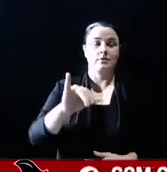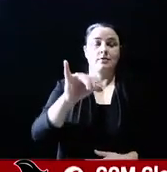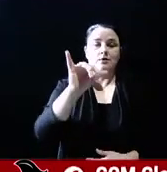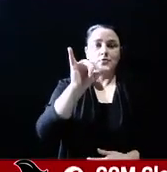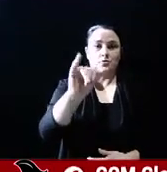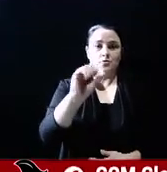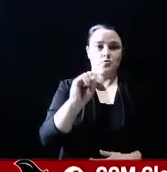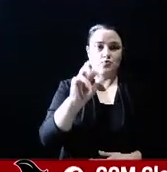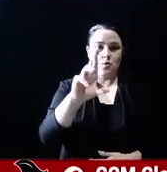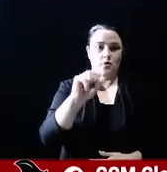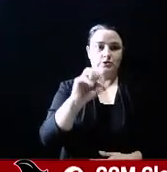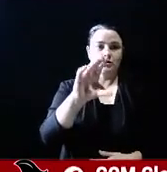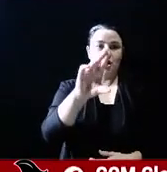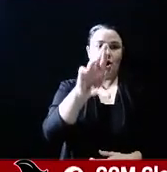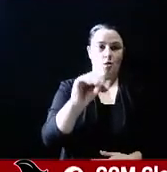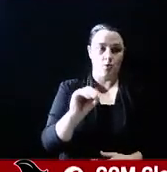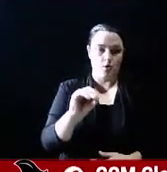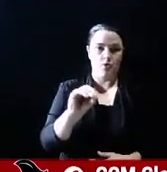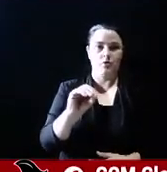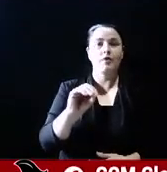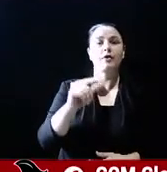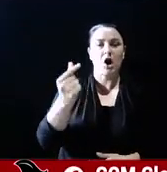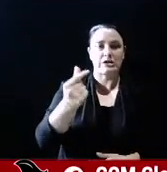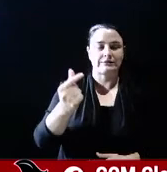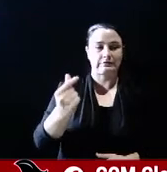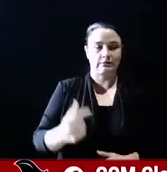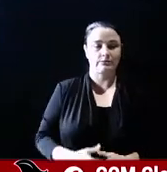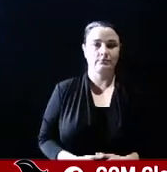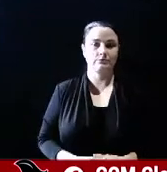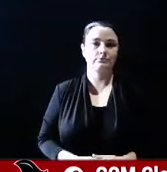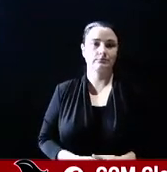Yorscar De Jesus Garcia.